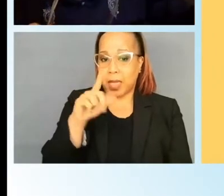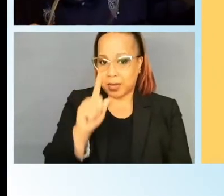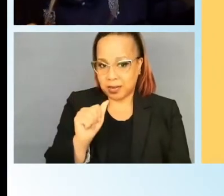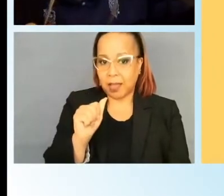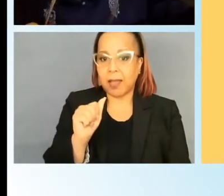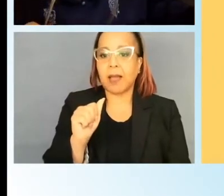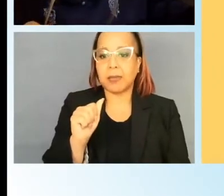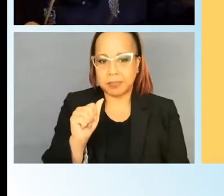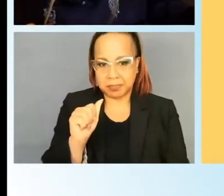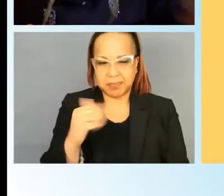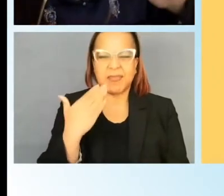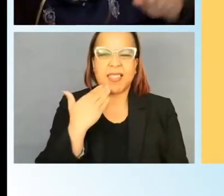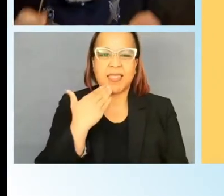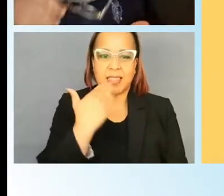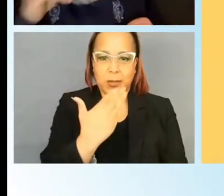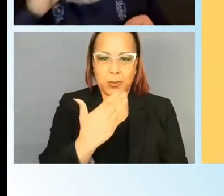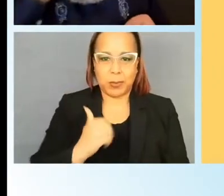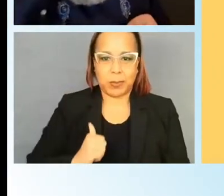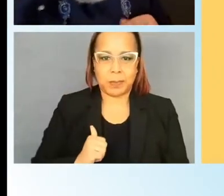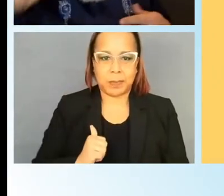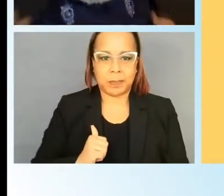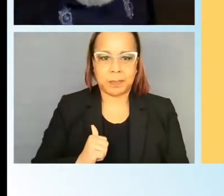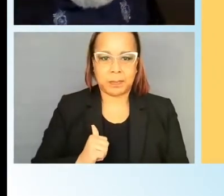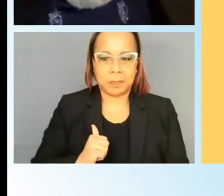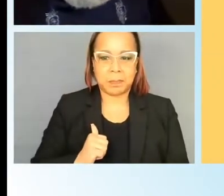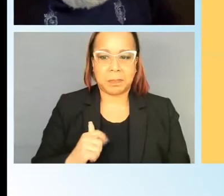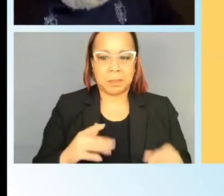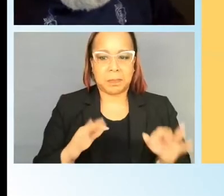Thank you. All right.